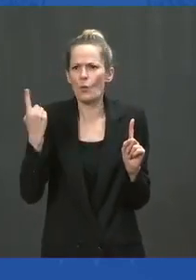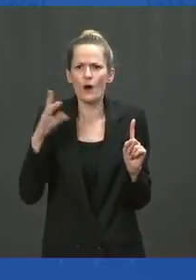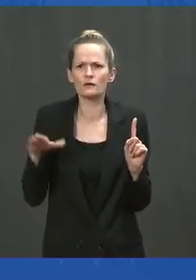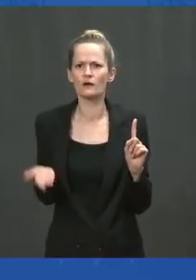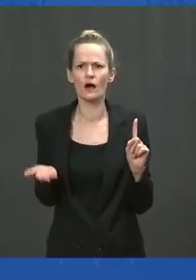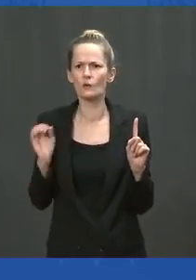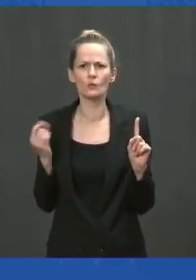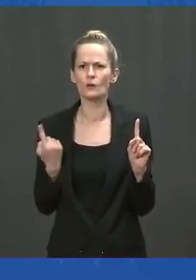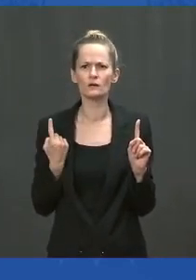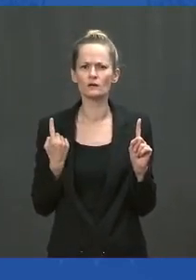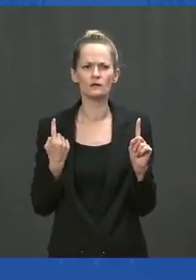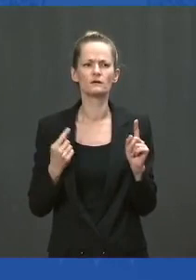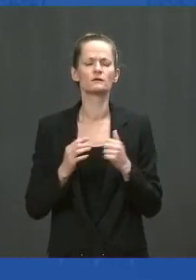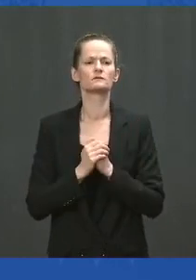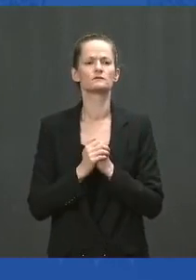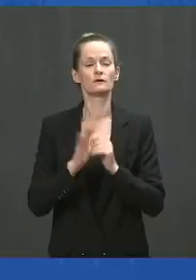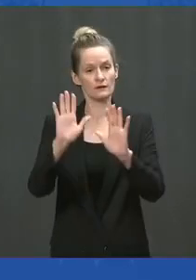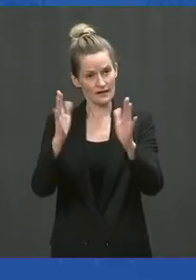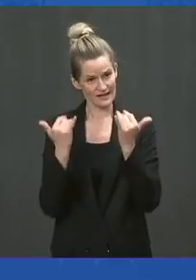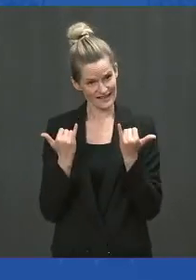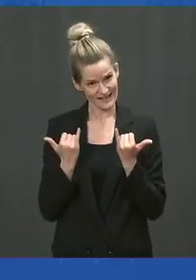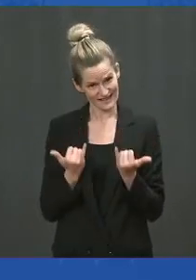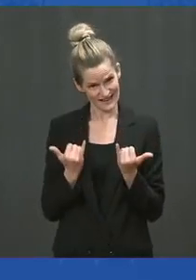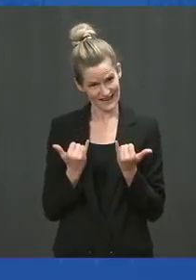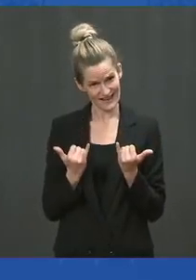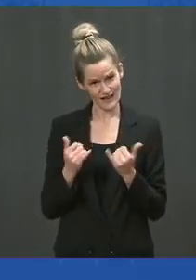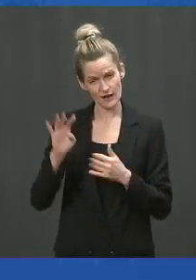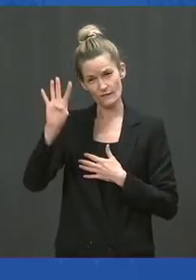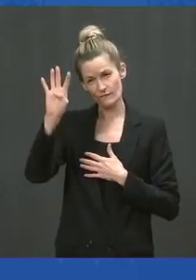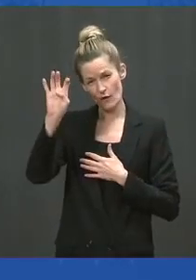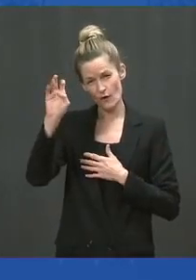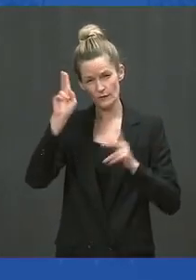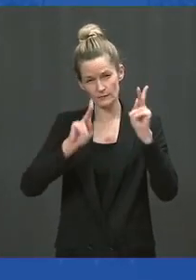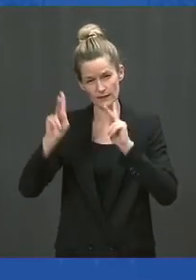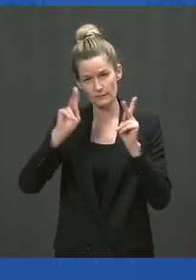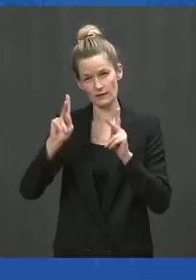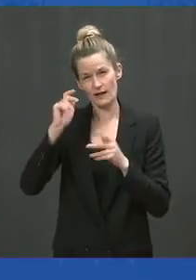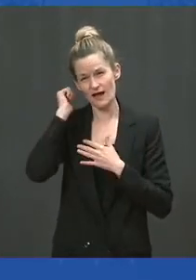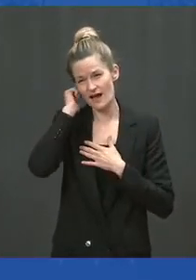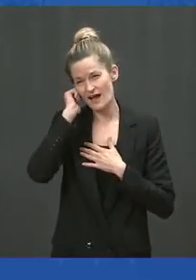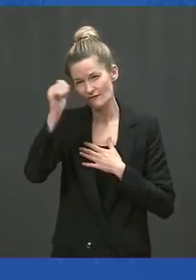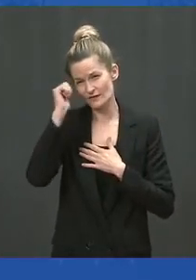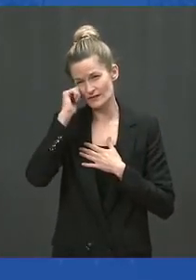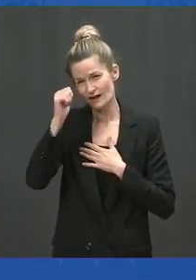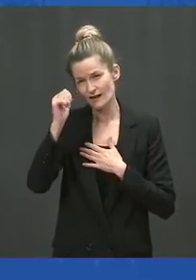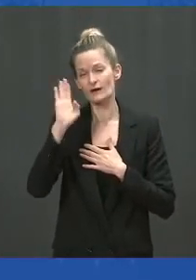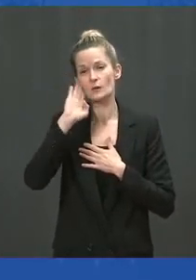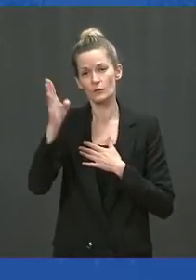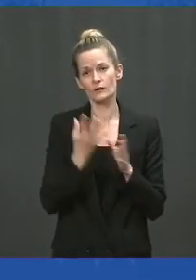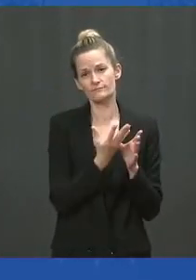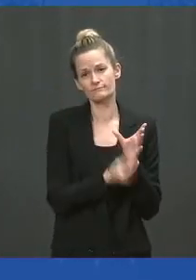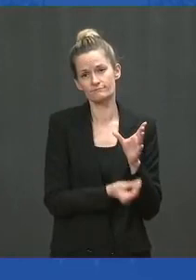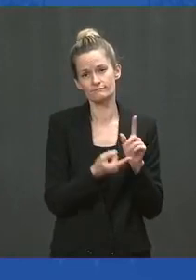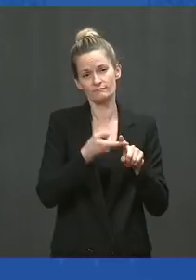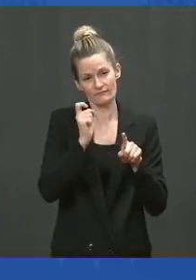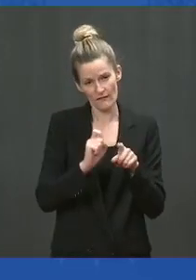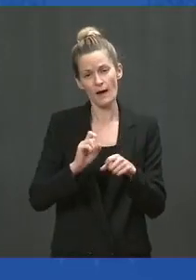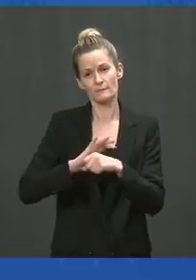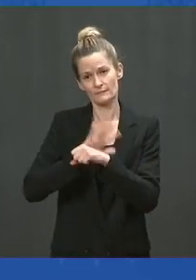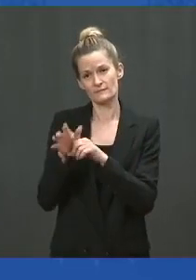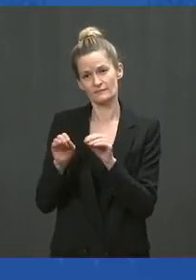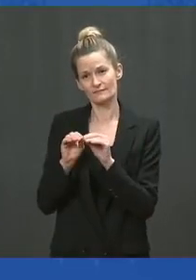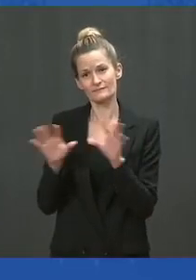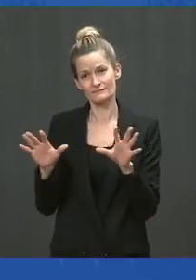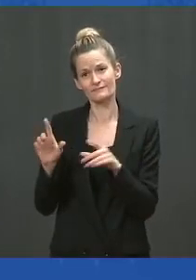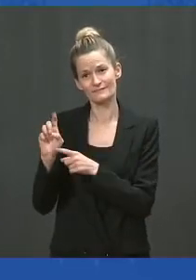die because of the Delta variant in this country. A tragedy, because virtually all of these deaths were preventable